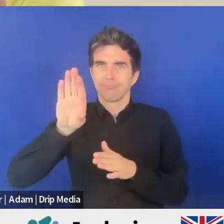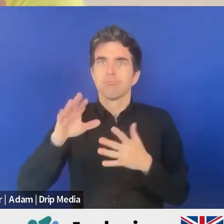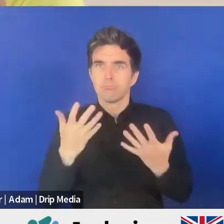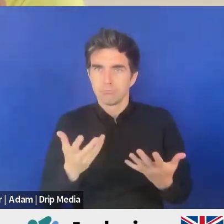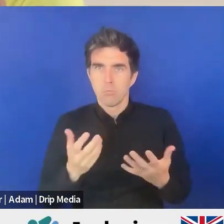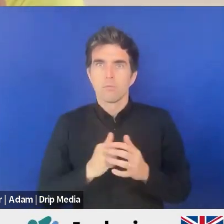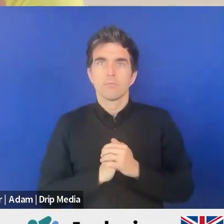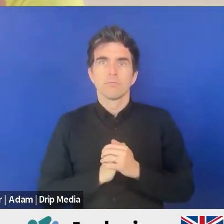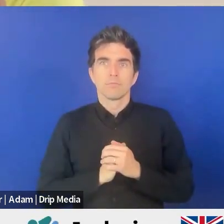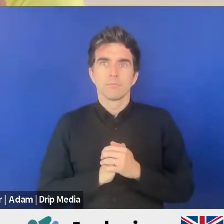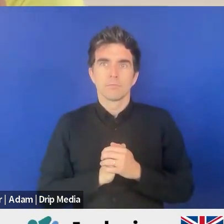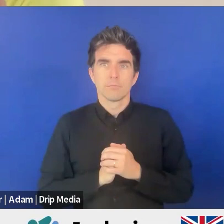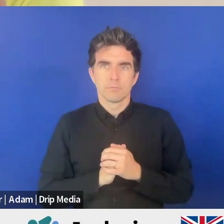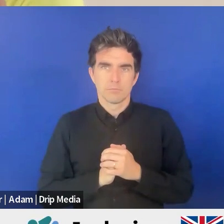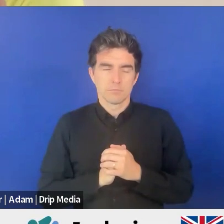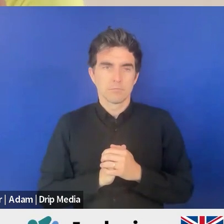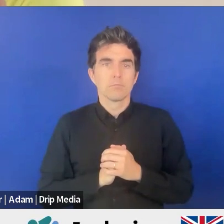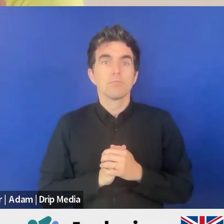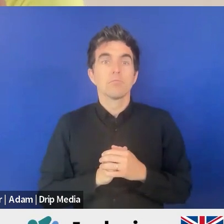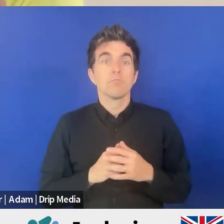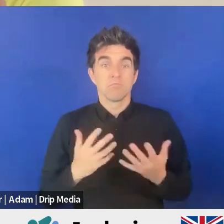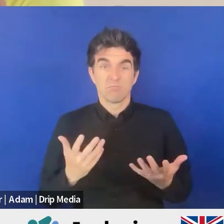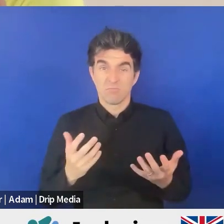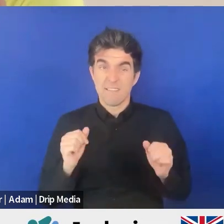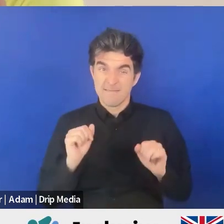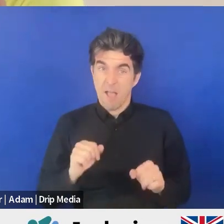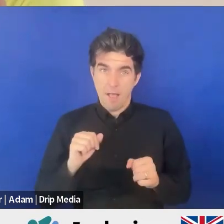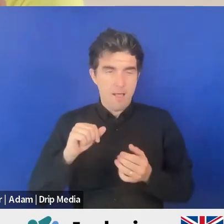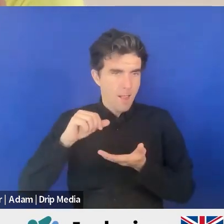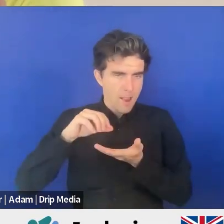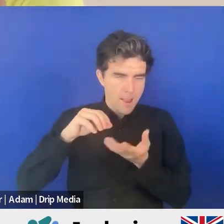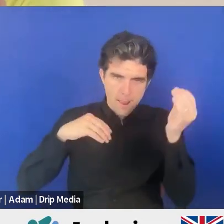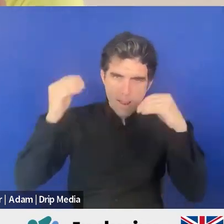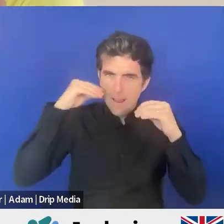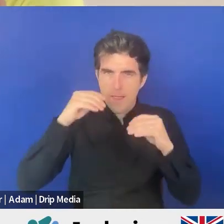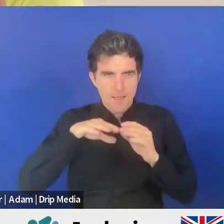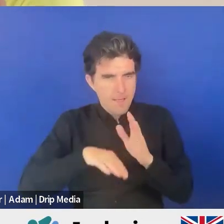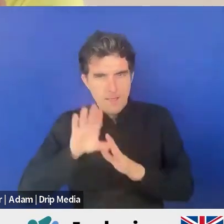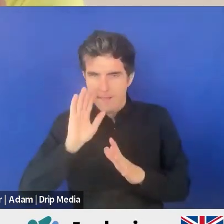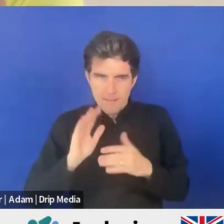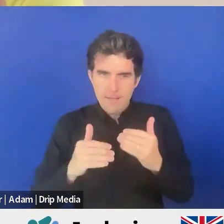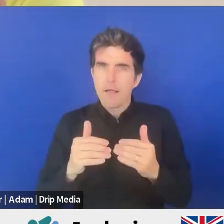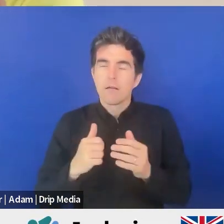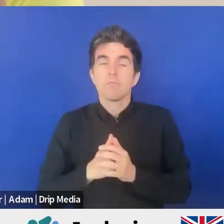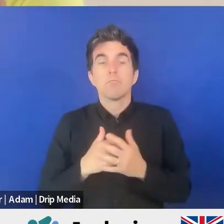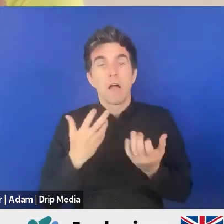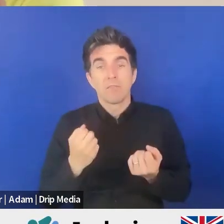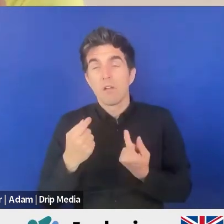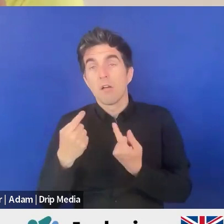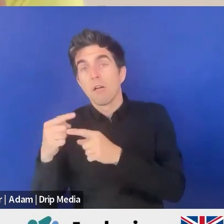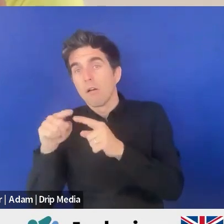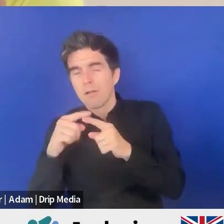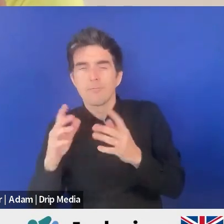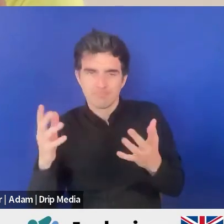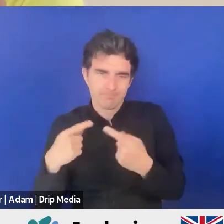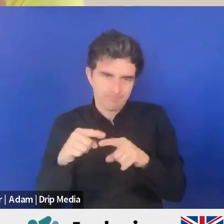can actually start to learn effectively. Obviously, in some cases, there are to identify medical